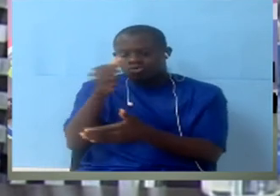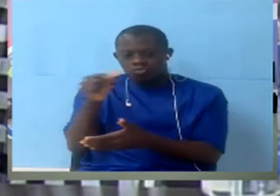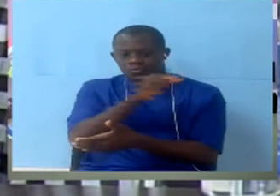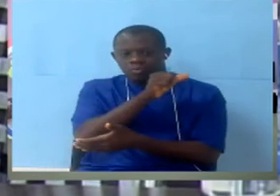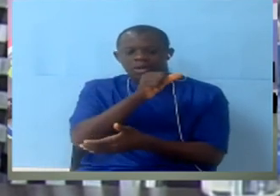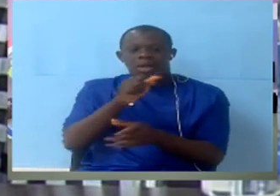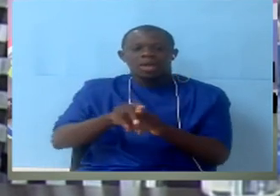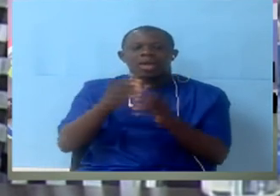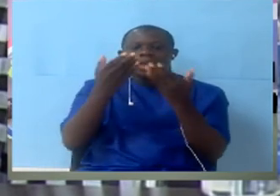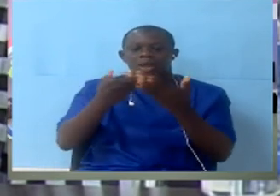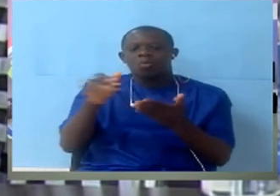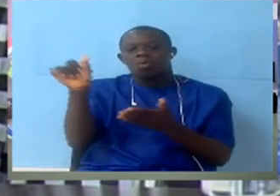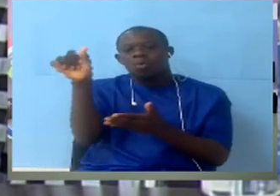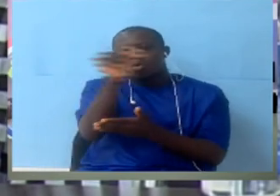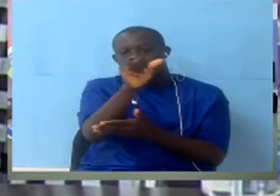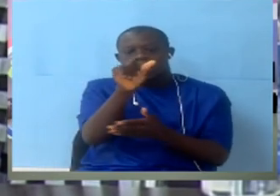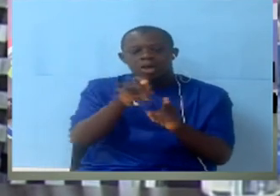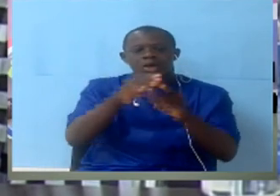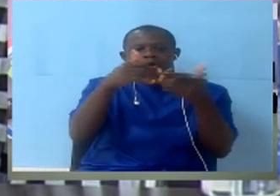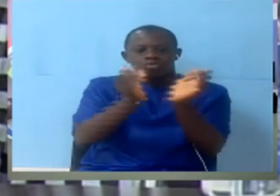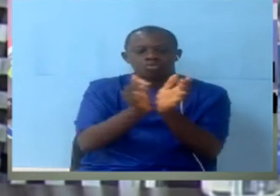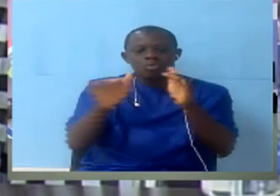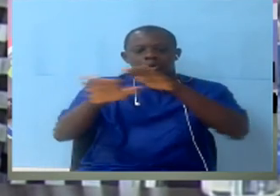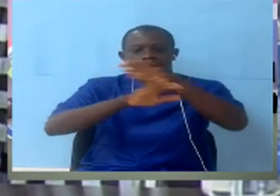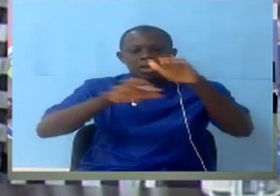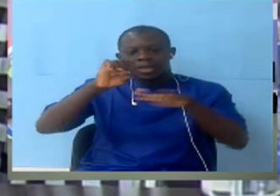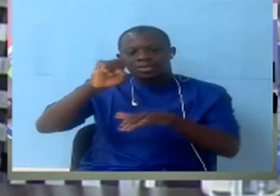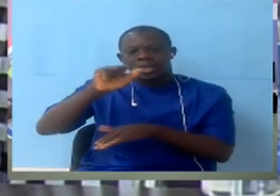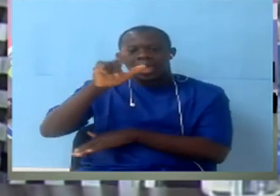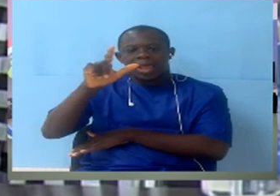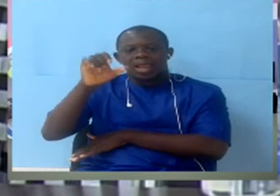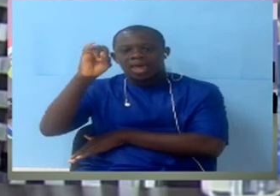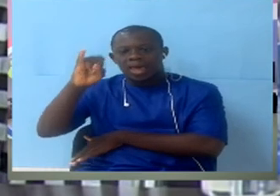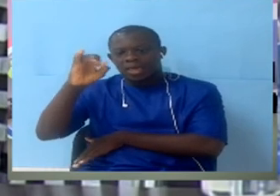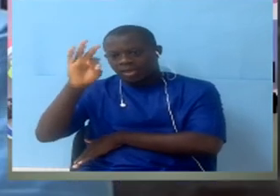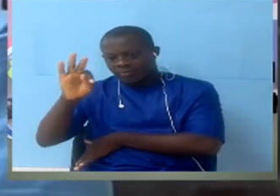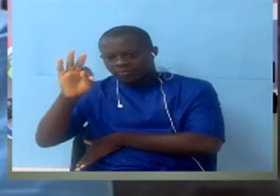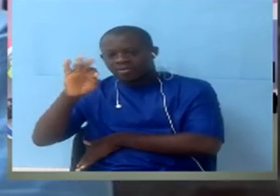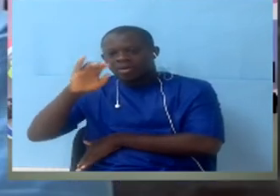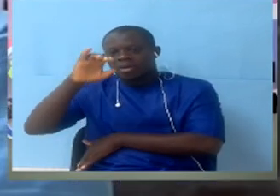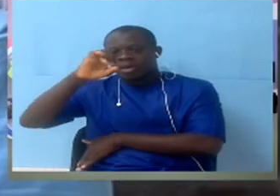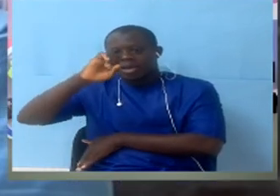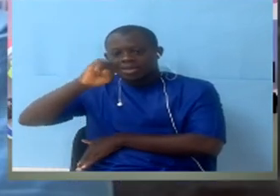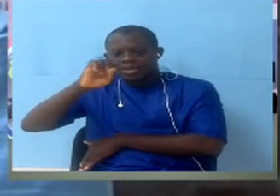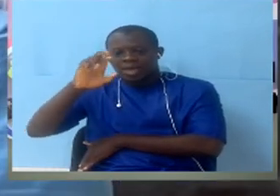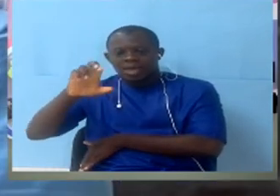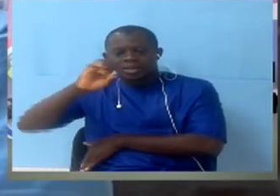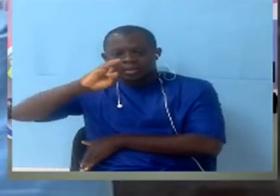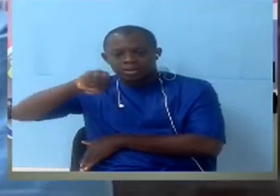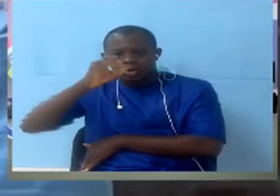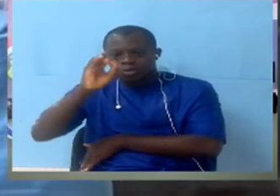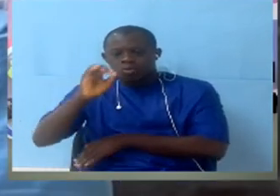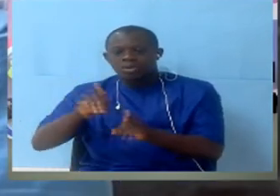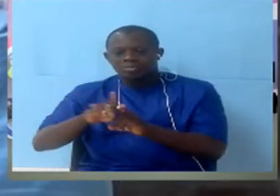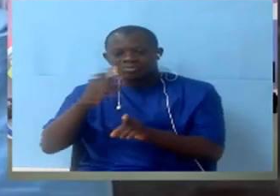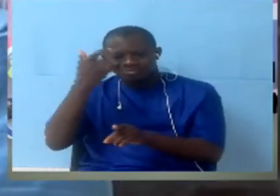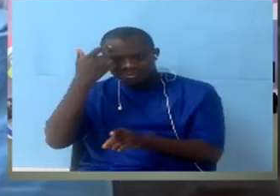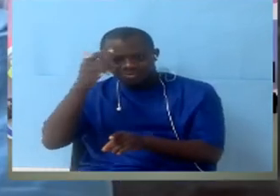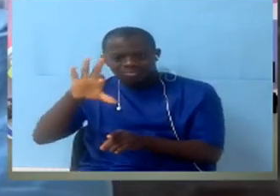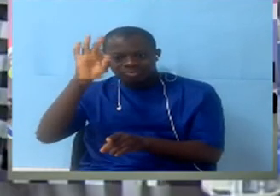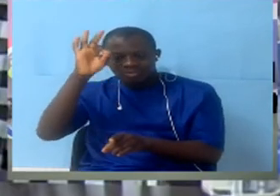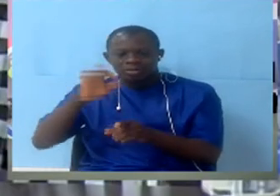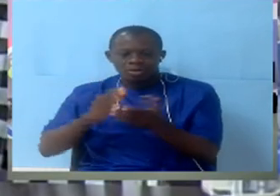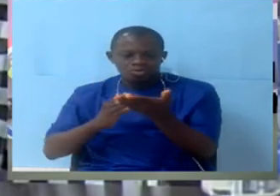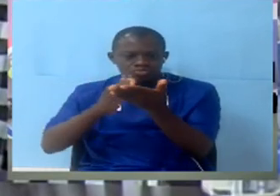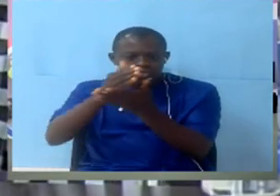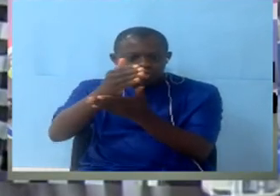of the group on the Salif Sajo decided to cross the border and they were using Gambian territory. So we decided to